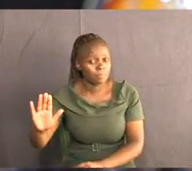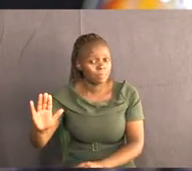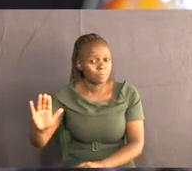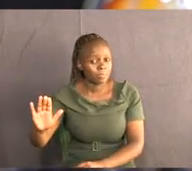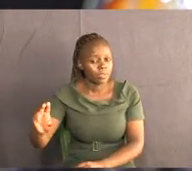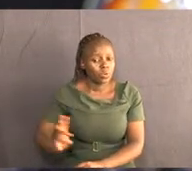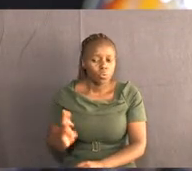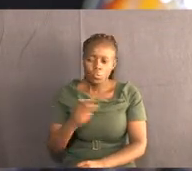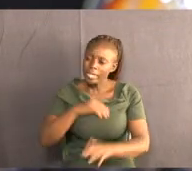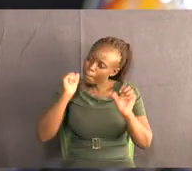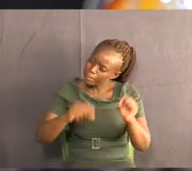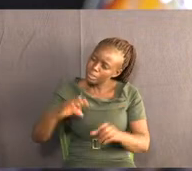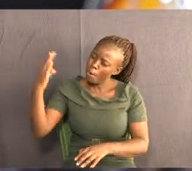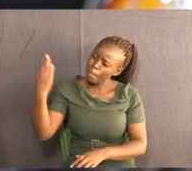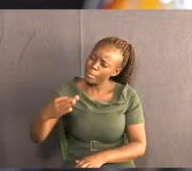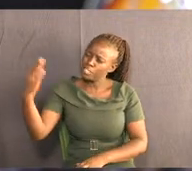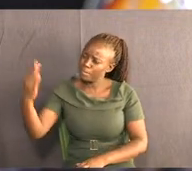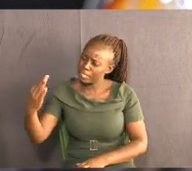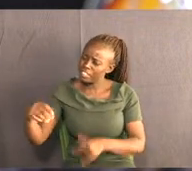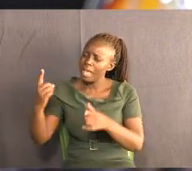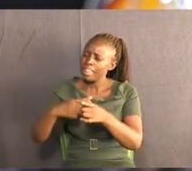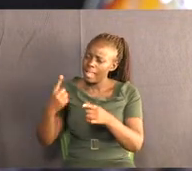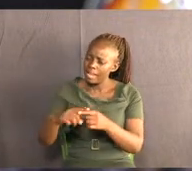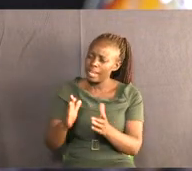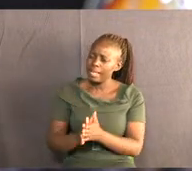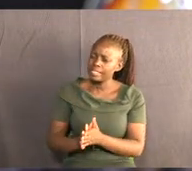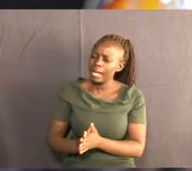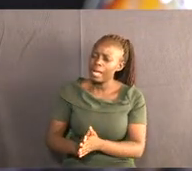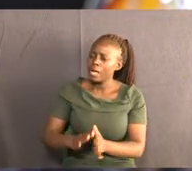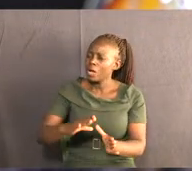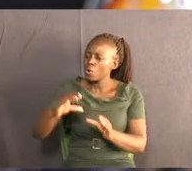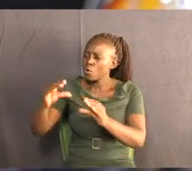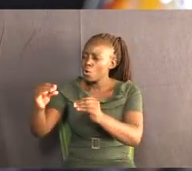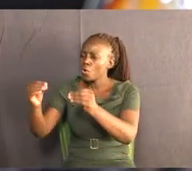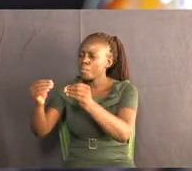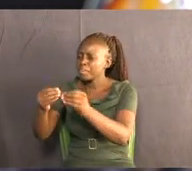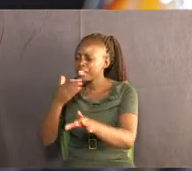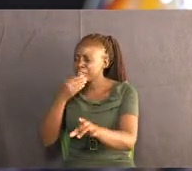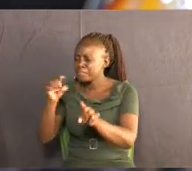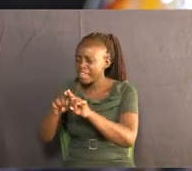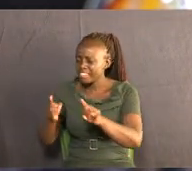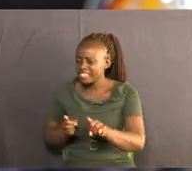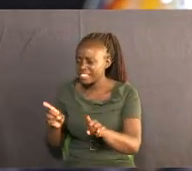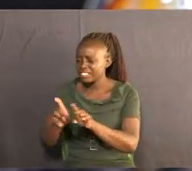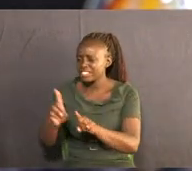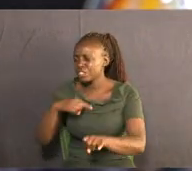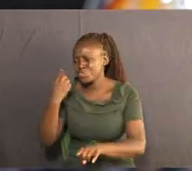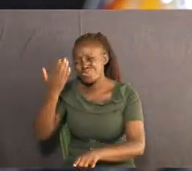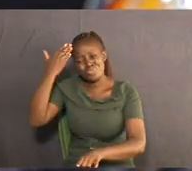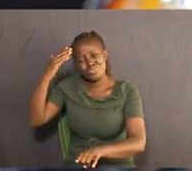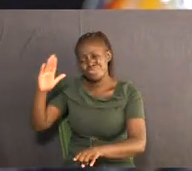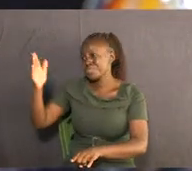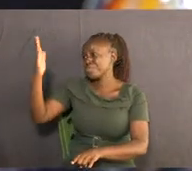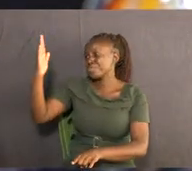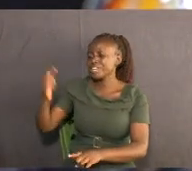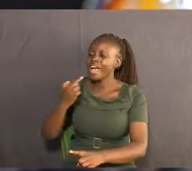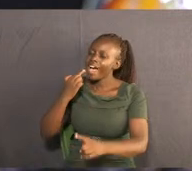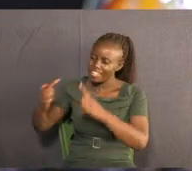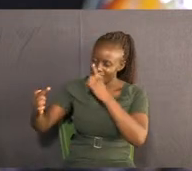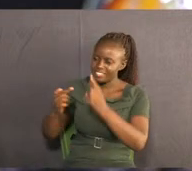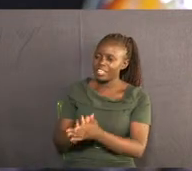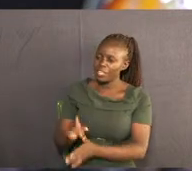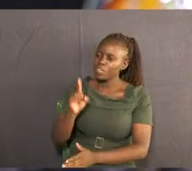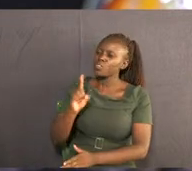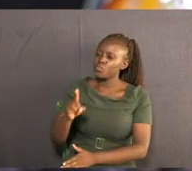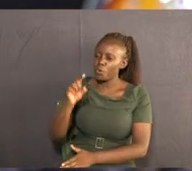That we can preach and we can reach out to our brothers and sisters who are not yet saved, and we can say to them, you can